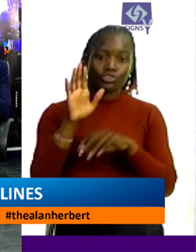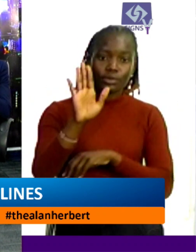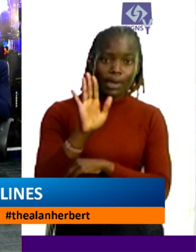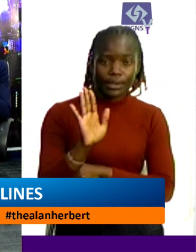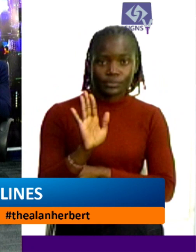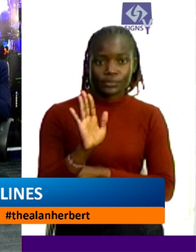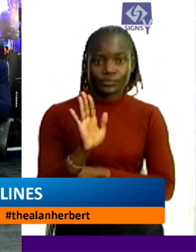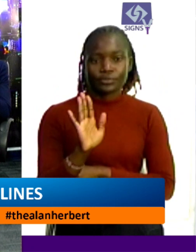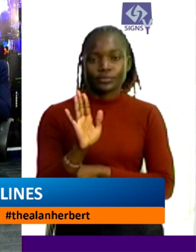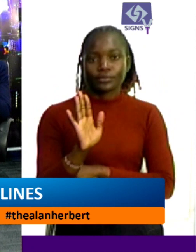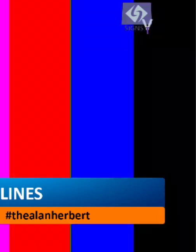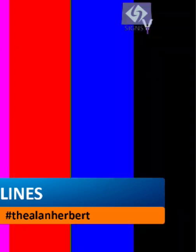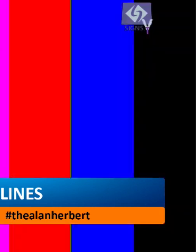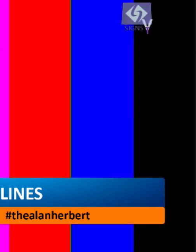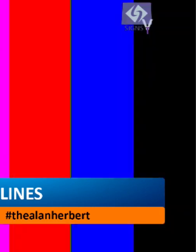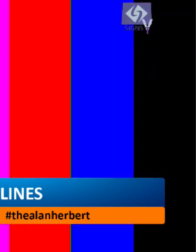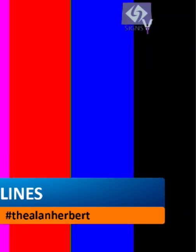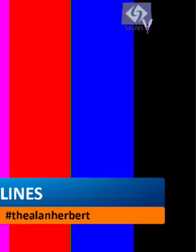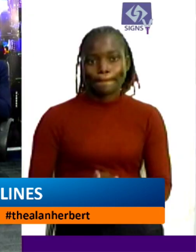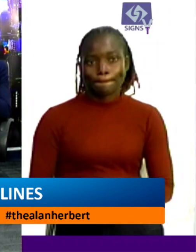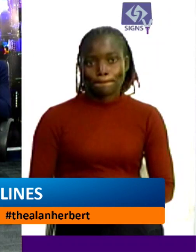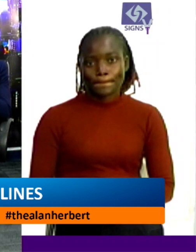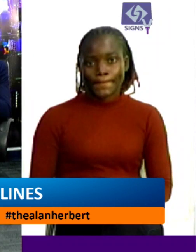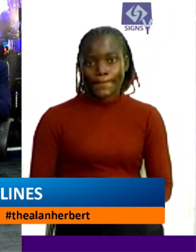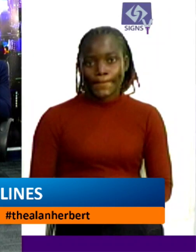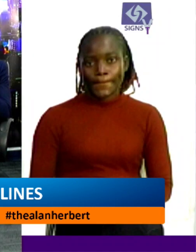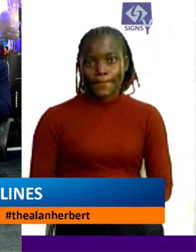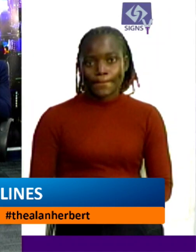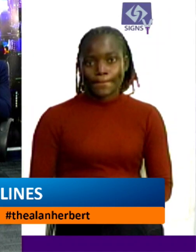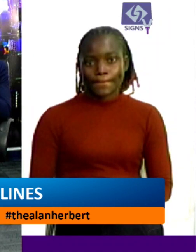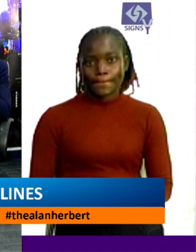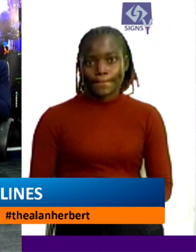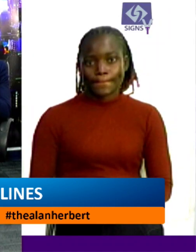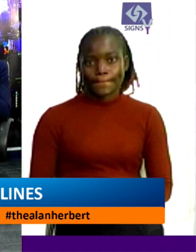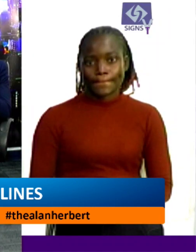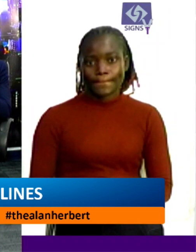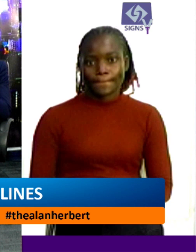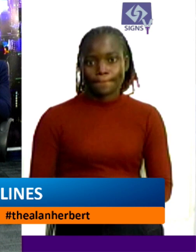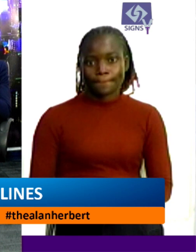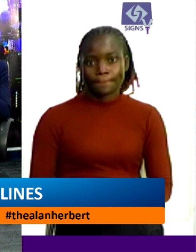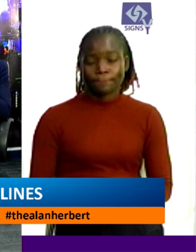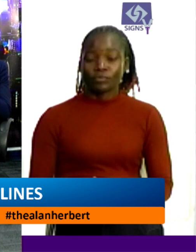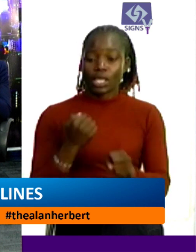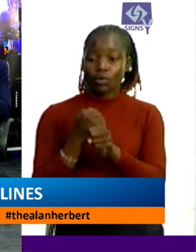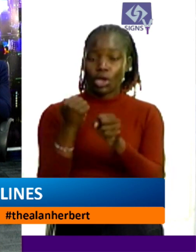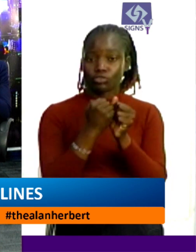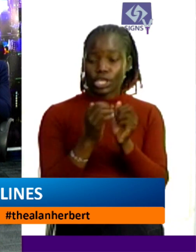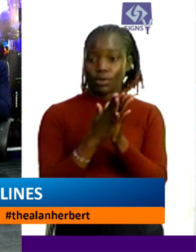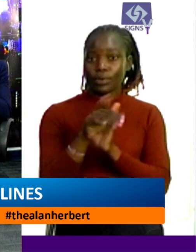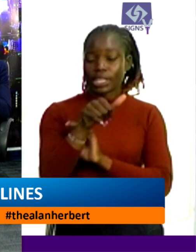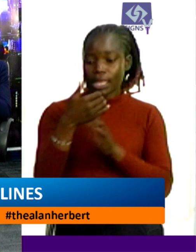and this actually how would I put it? Like they collaborate with